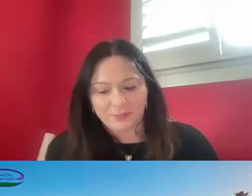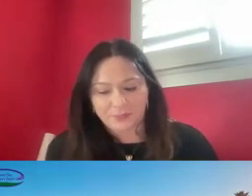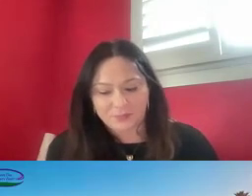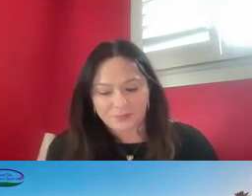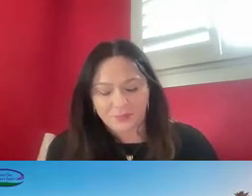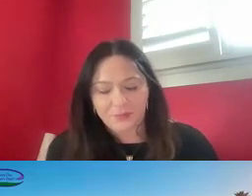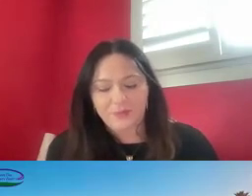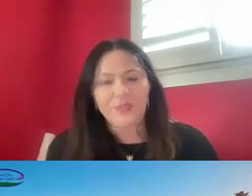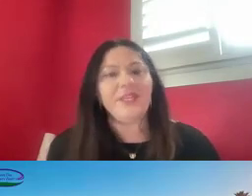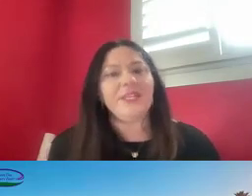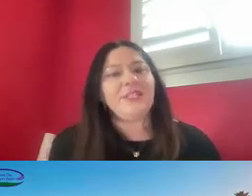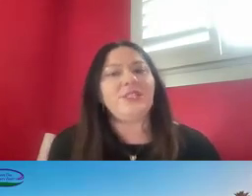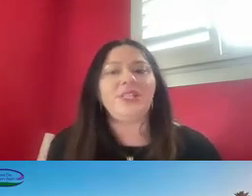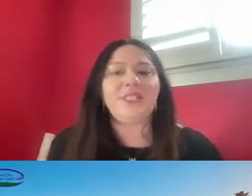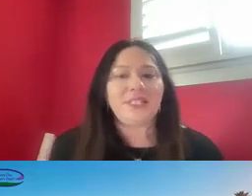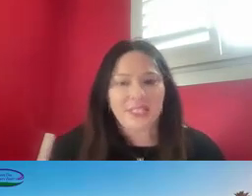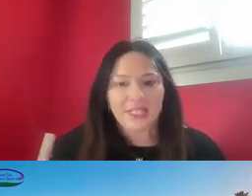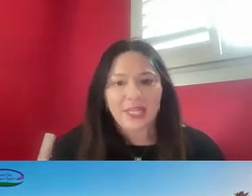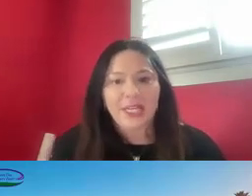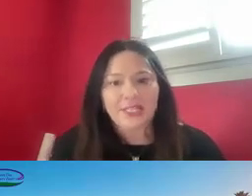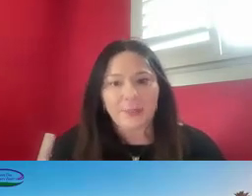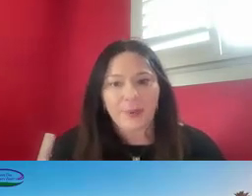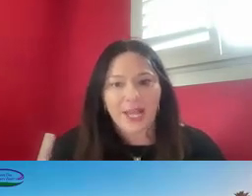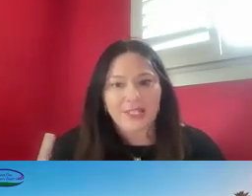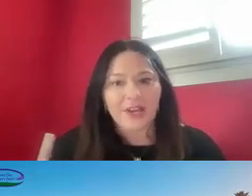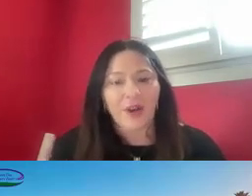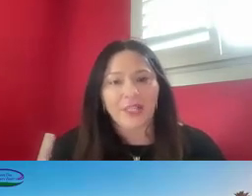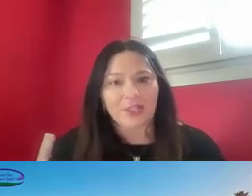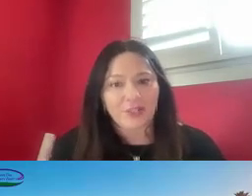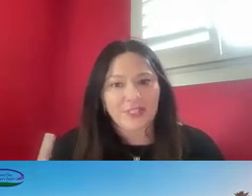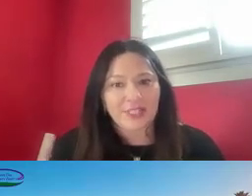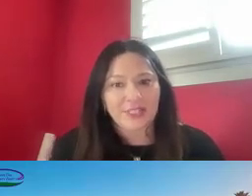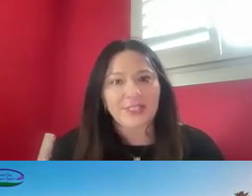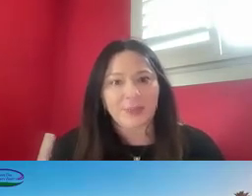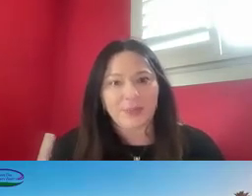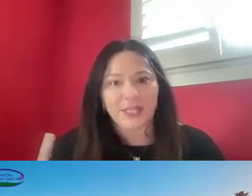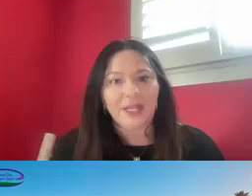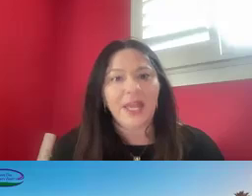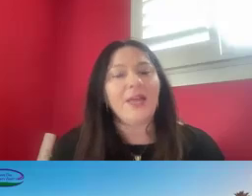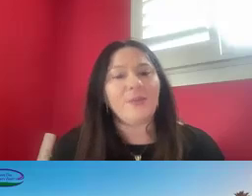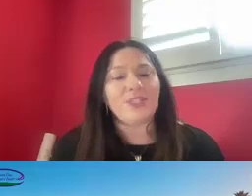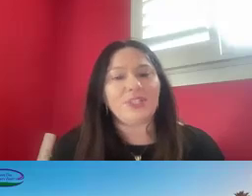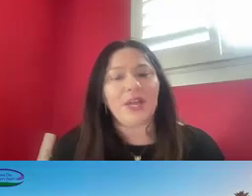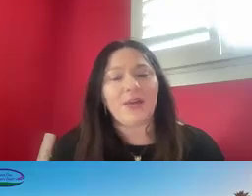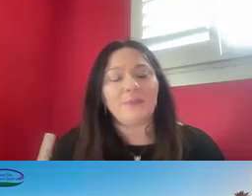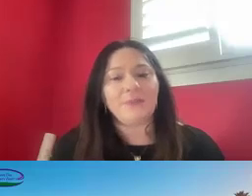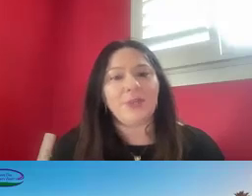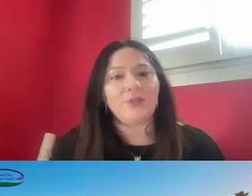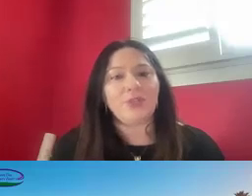EDJCC. The EDJCC is comprised of our Legal Services Subcommittee, which